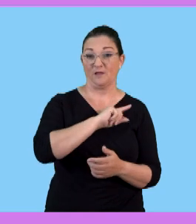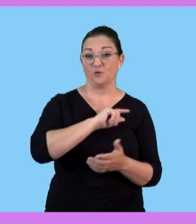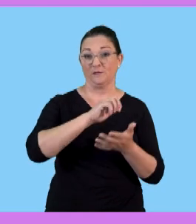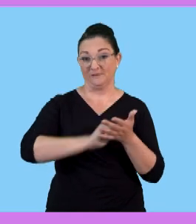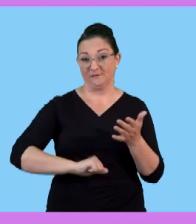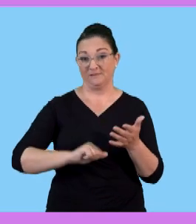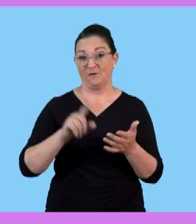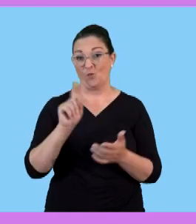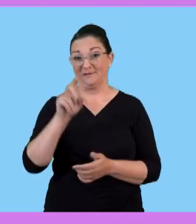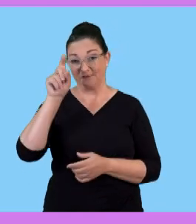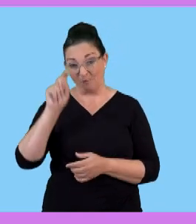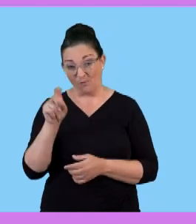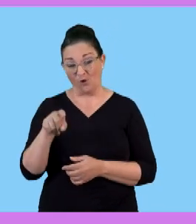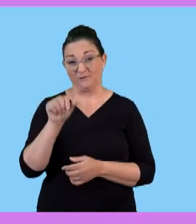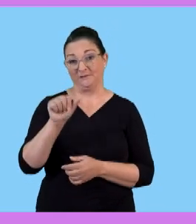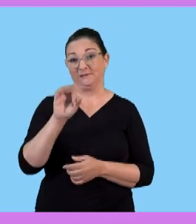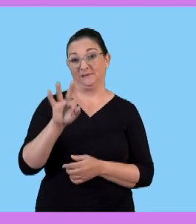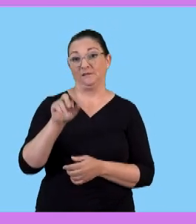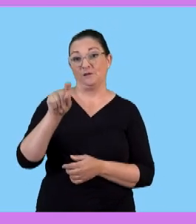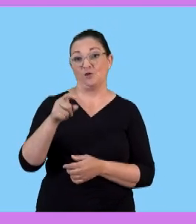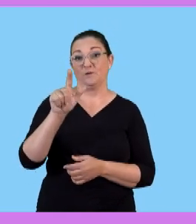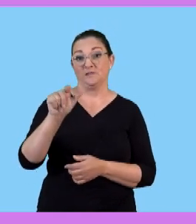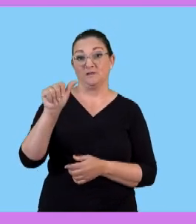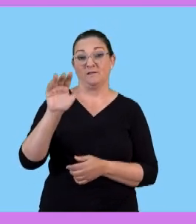and I subtracted where she's supposed to be, right? The